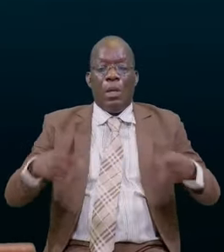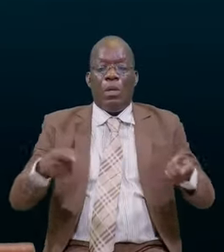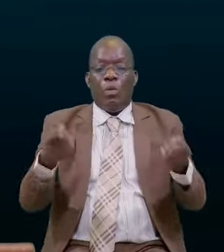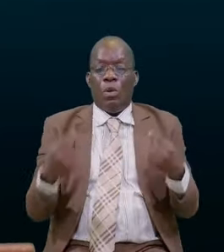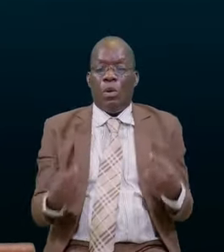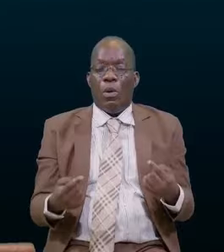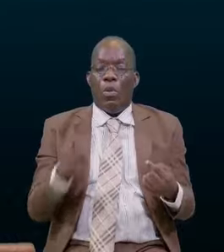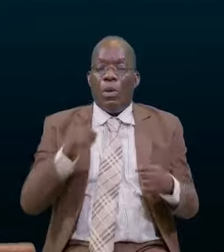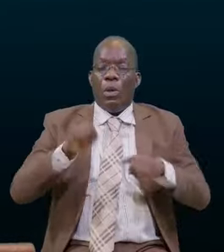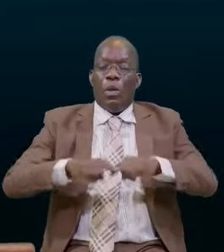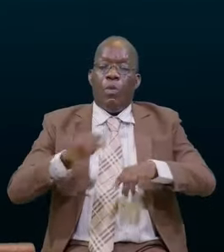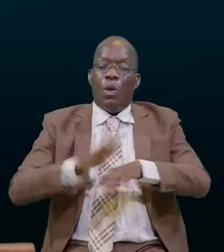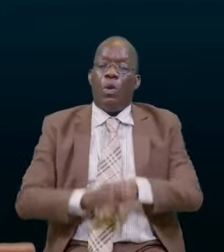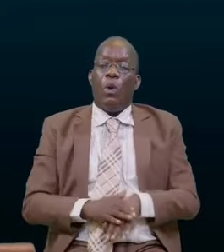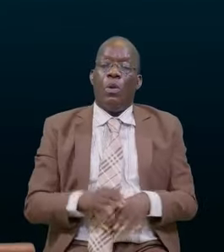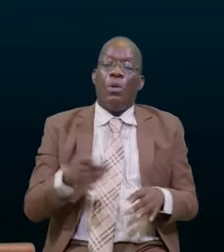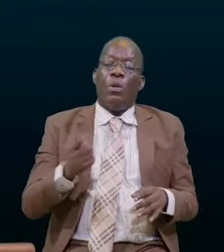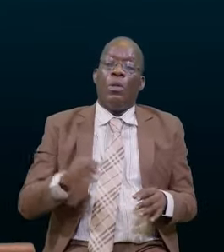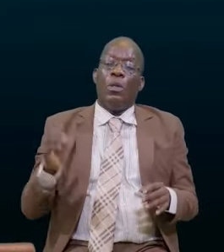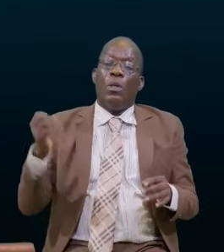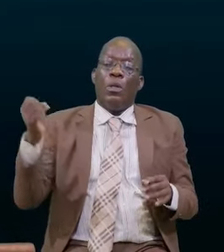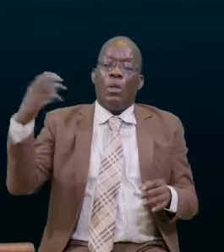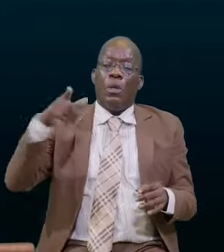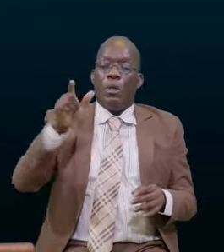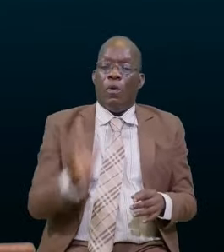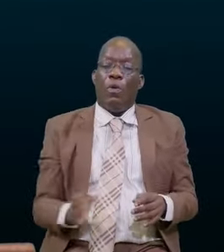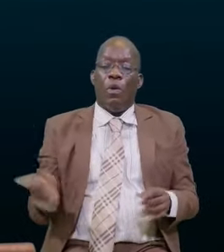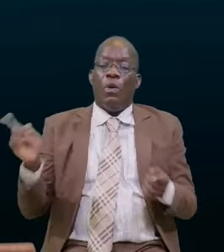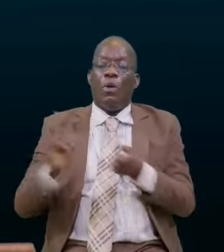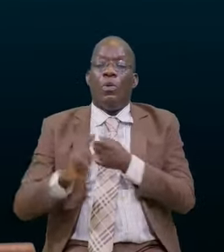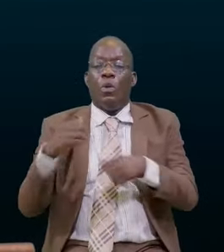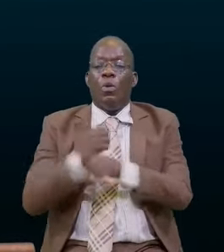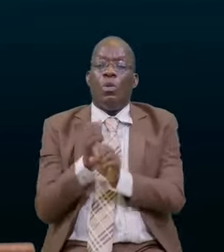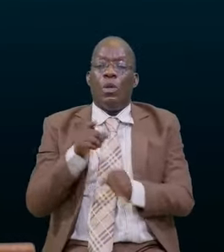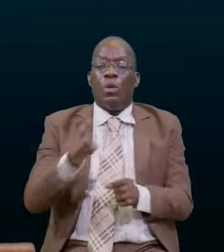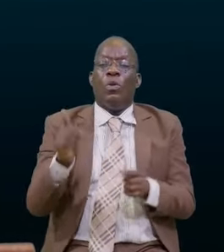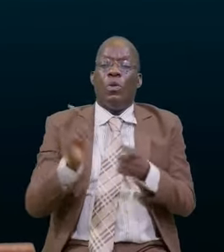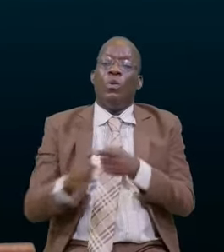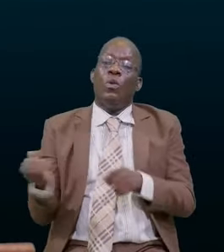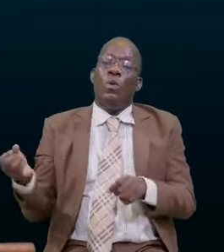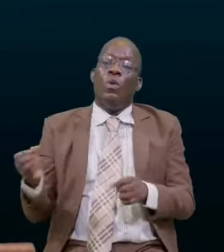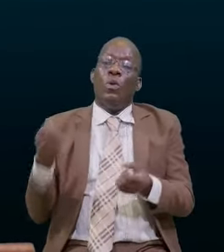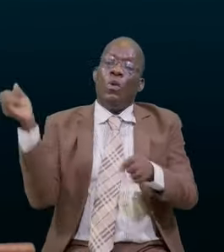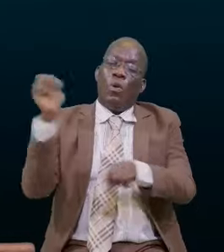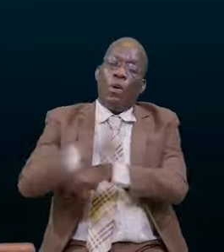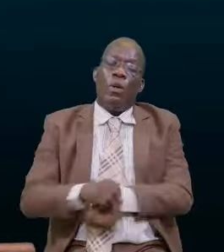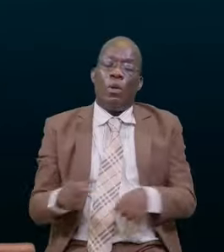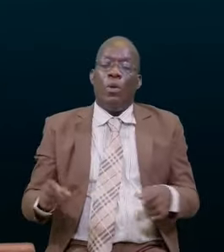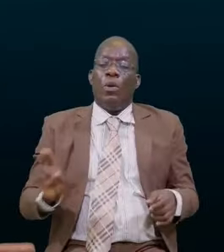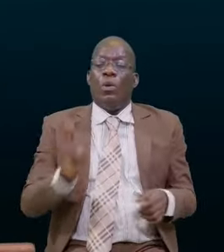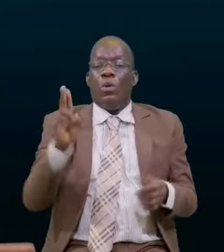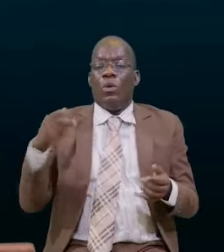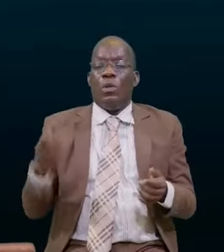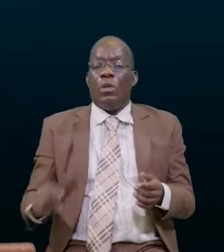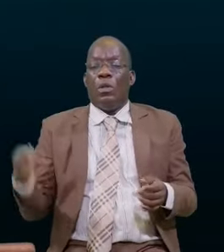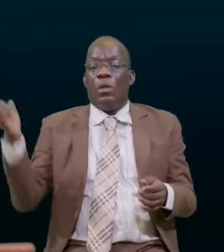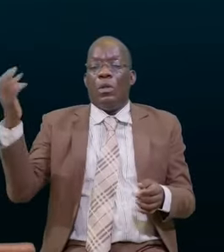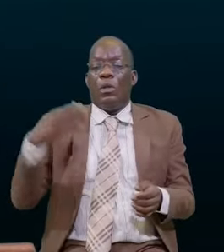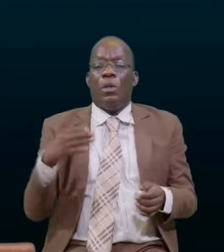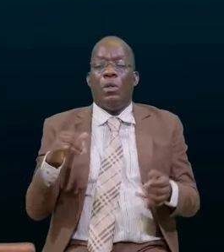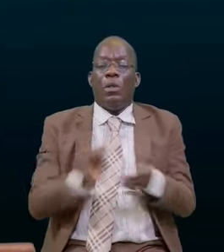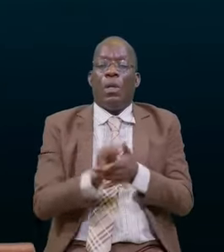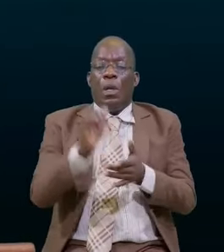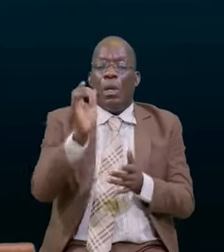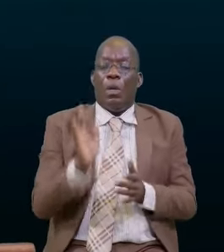Lord to make you to overcome and make use of this means of Grace that God has provided for all number seven